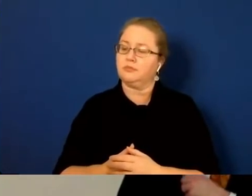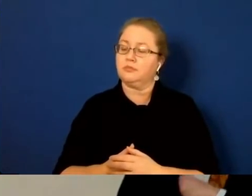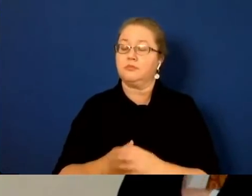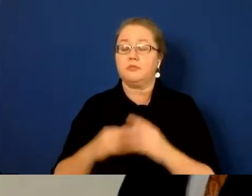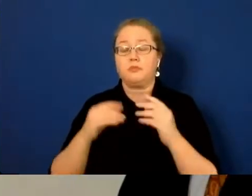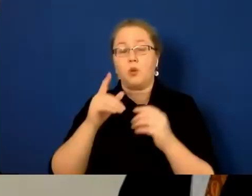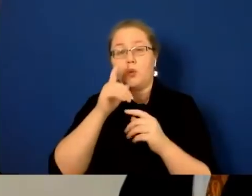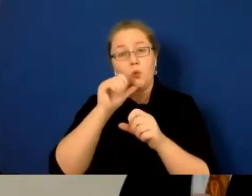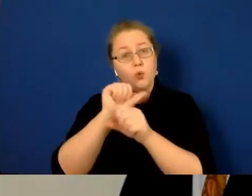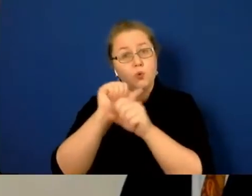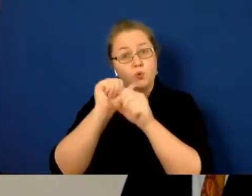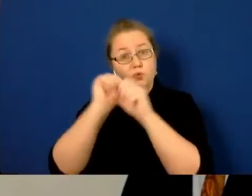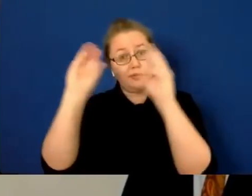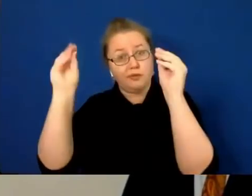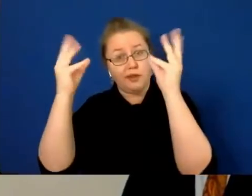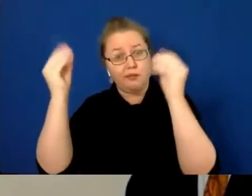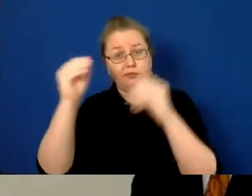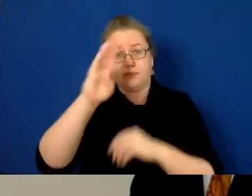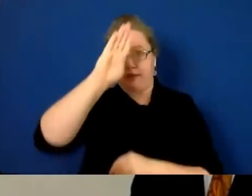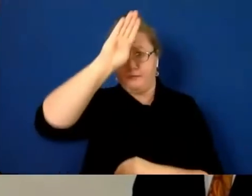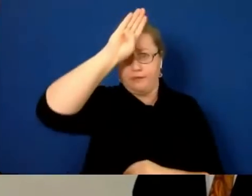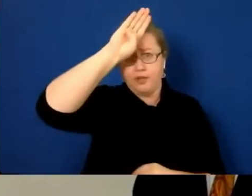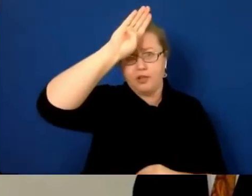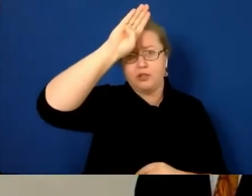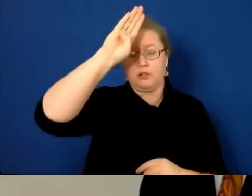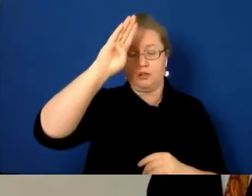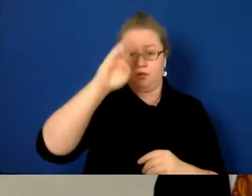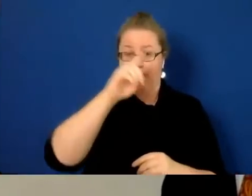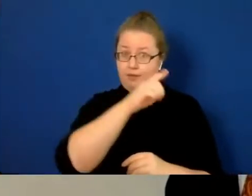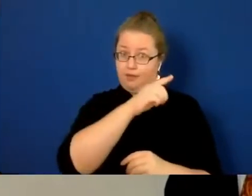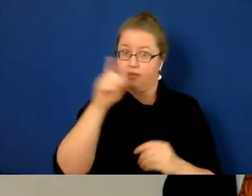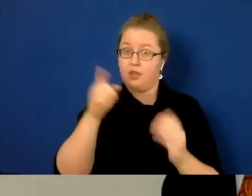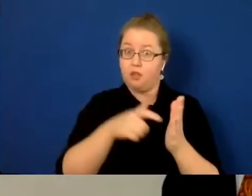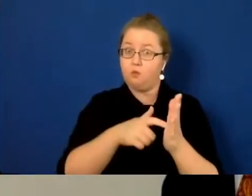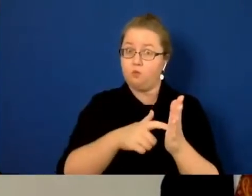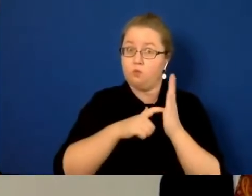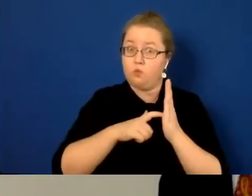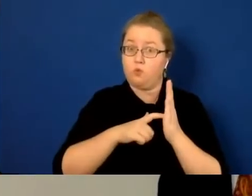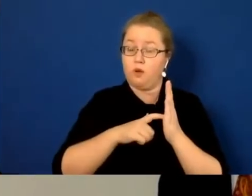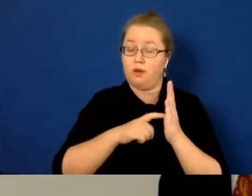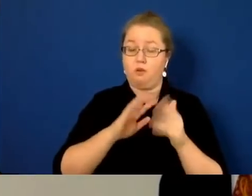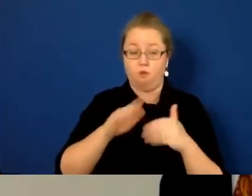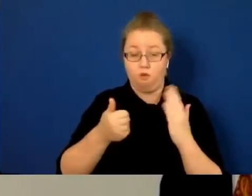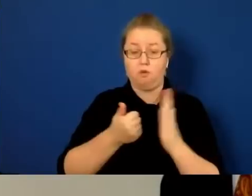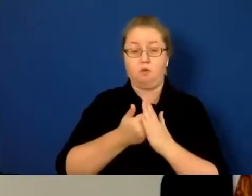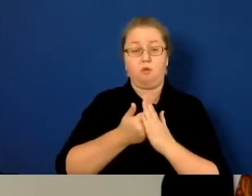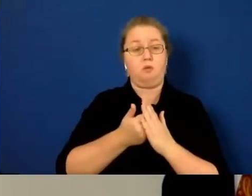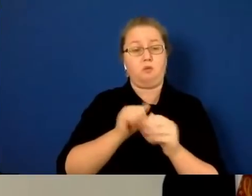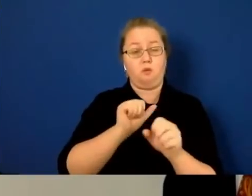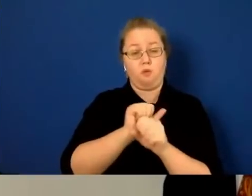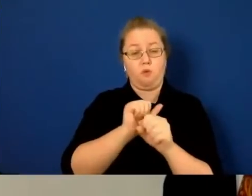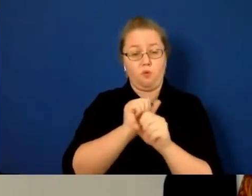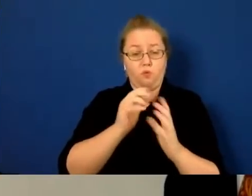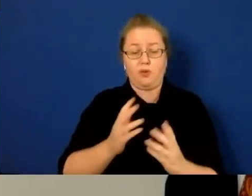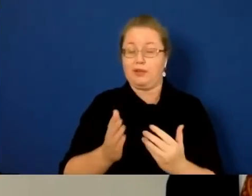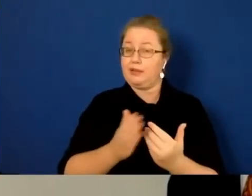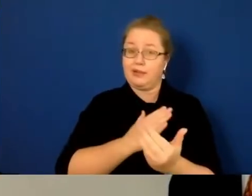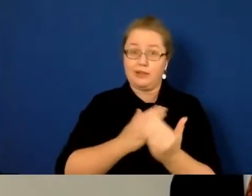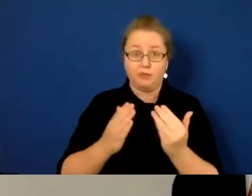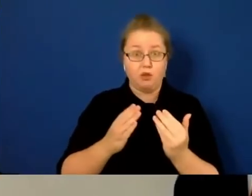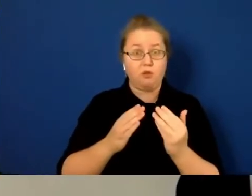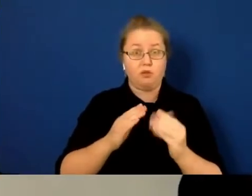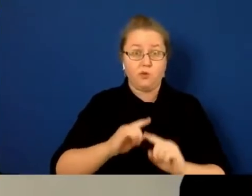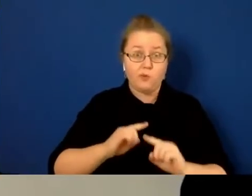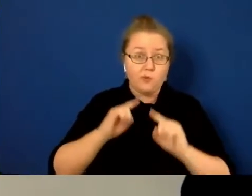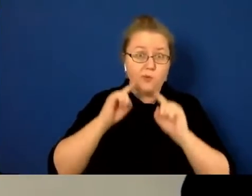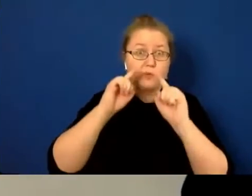mask is appropriate, minimizing the amount of time that you come within close proximity of somebody as well. So